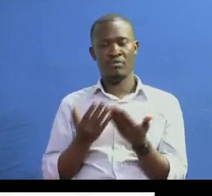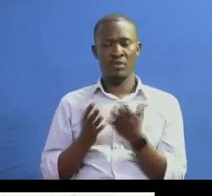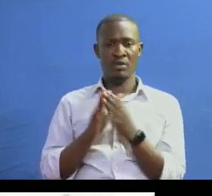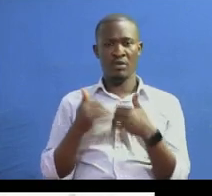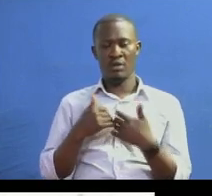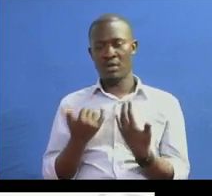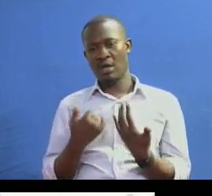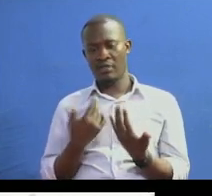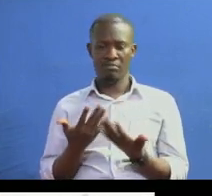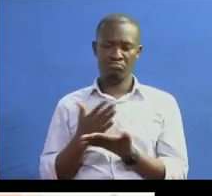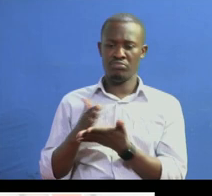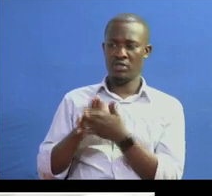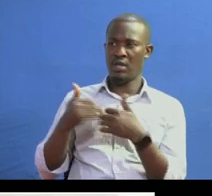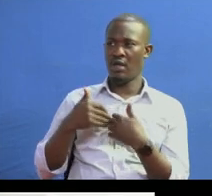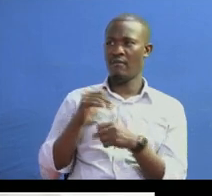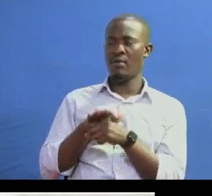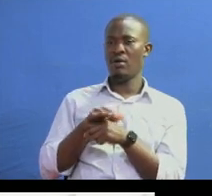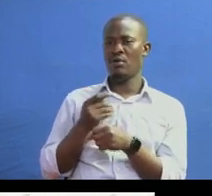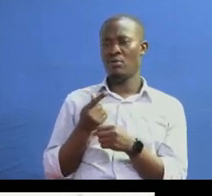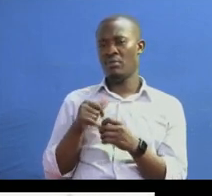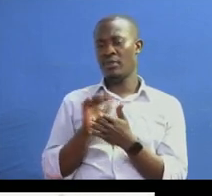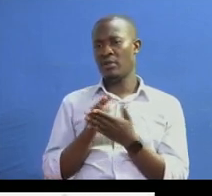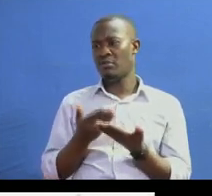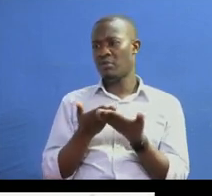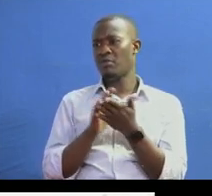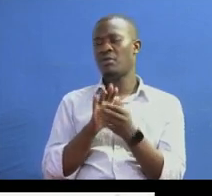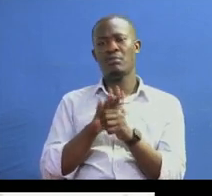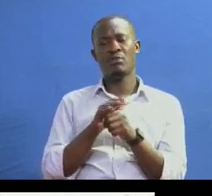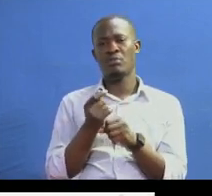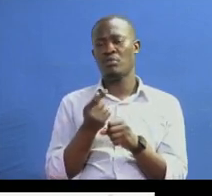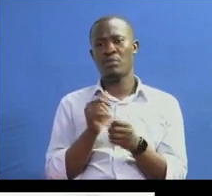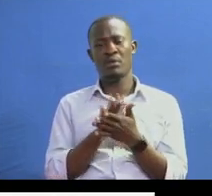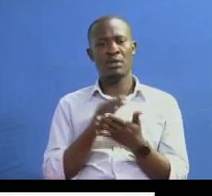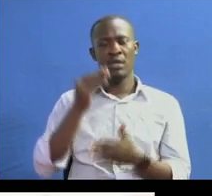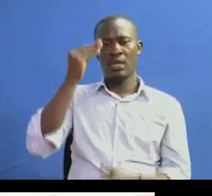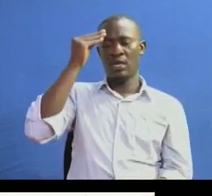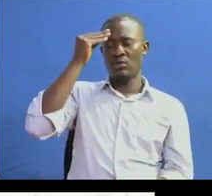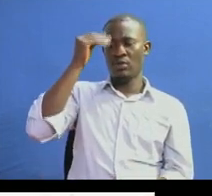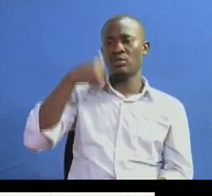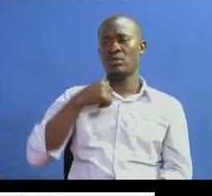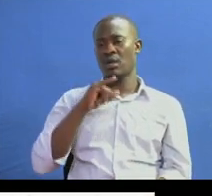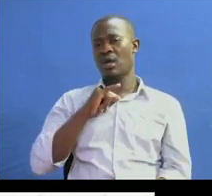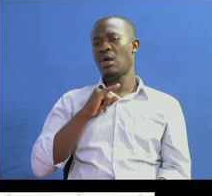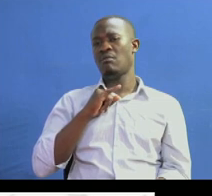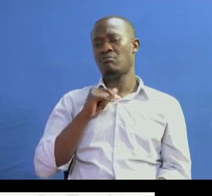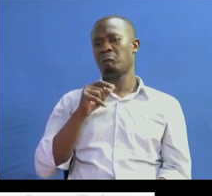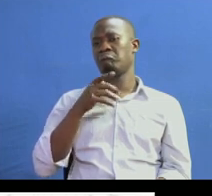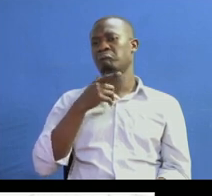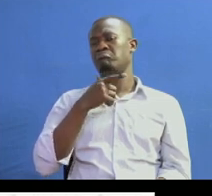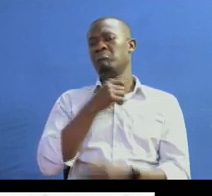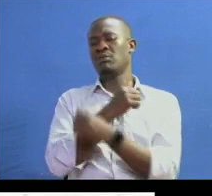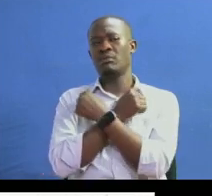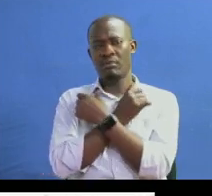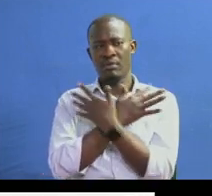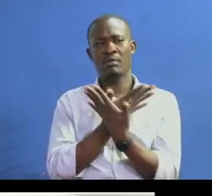other sectors that have more money now that have been allocated more money. Mm-hmm. Education. I really love,